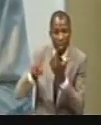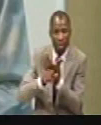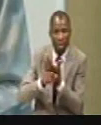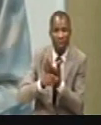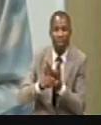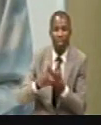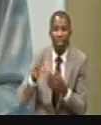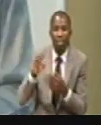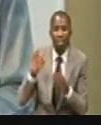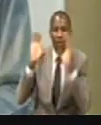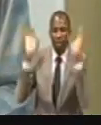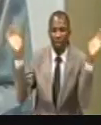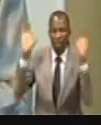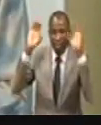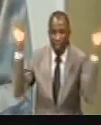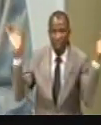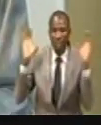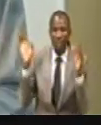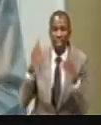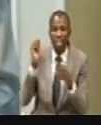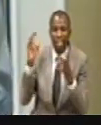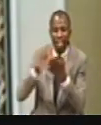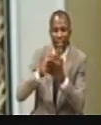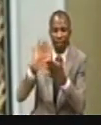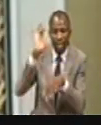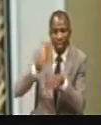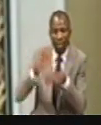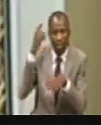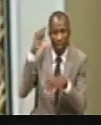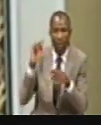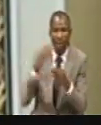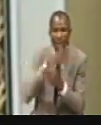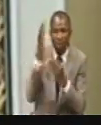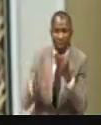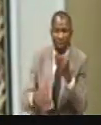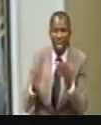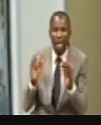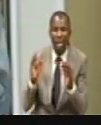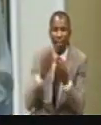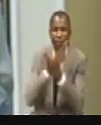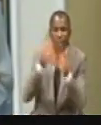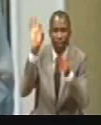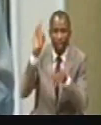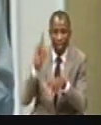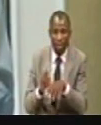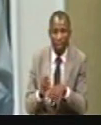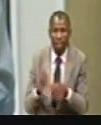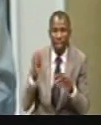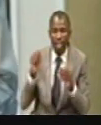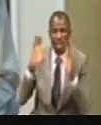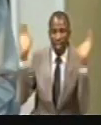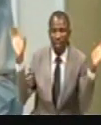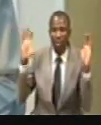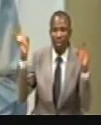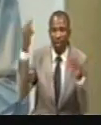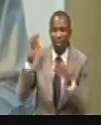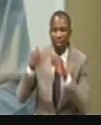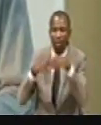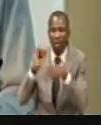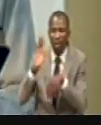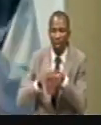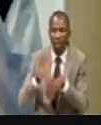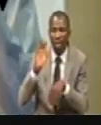Crusade that held at Enugu then, Divine Touch for Total Freedom.